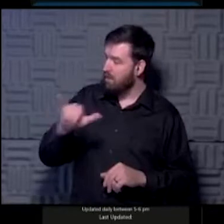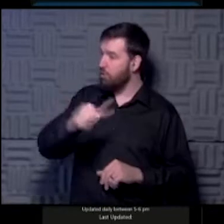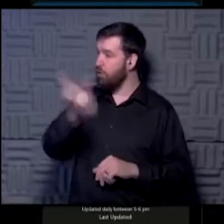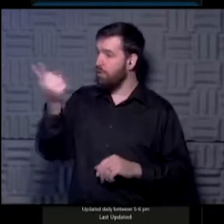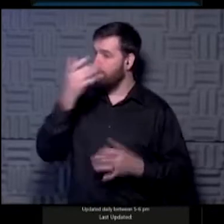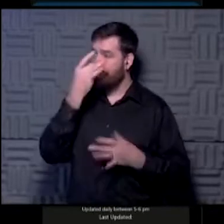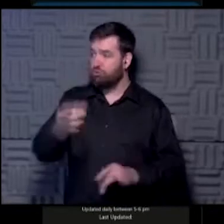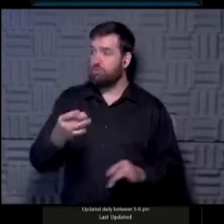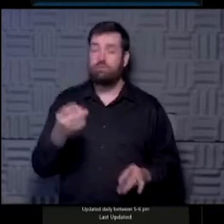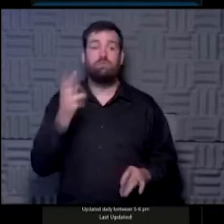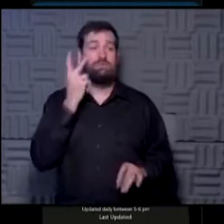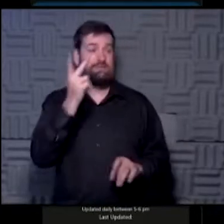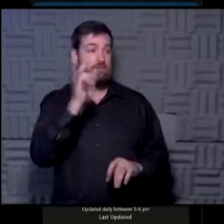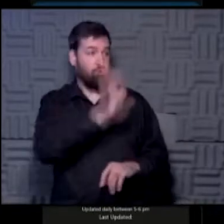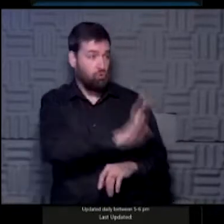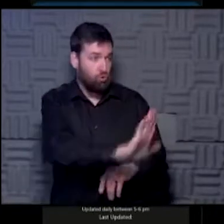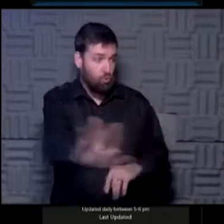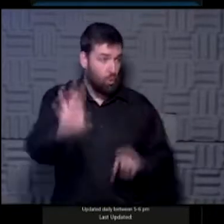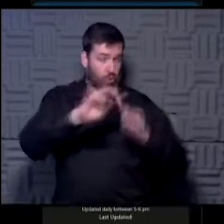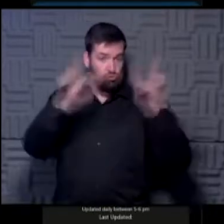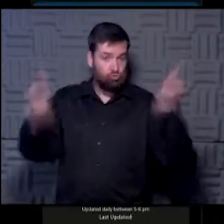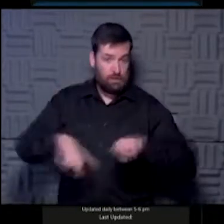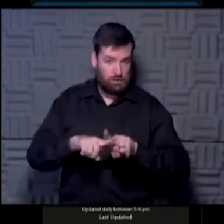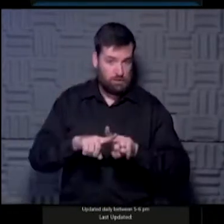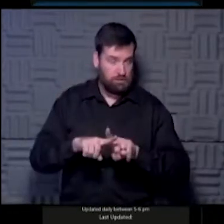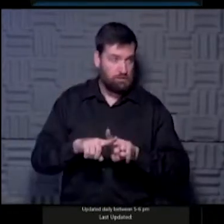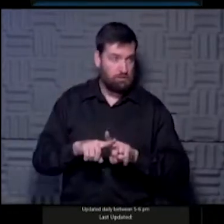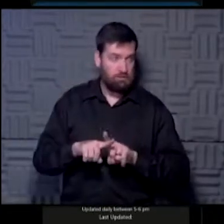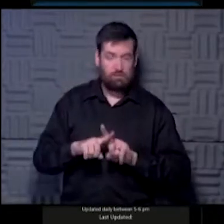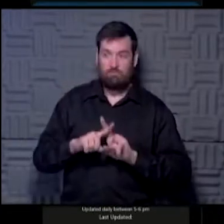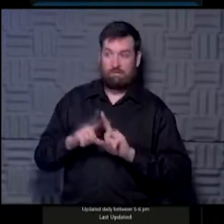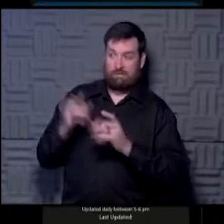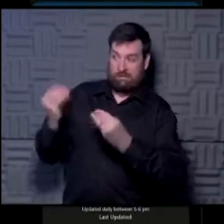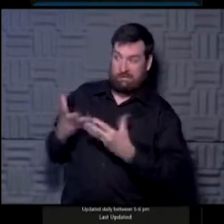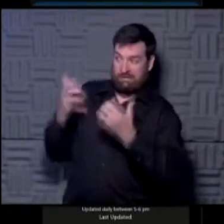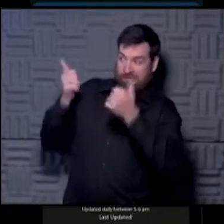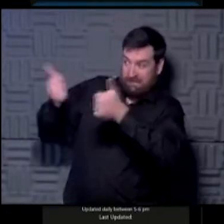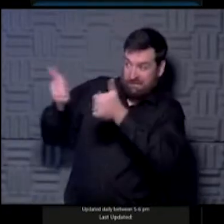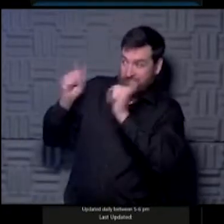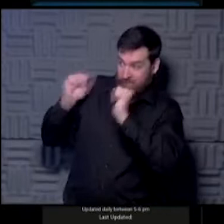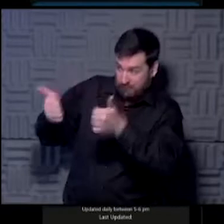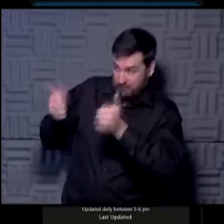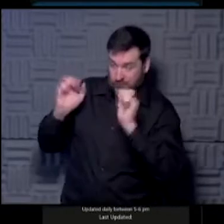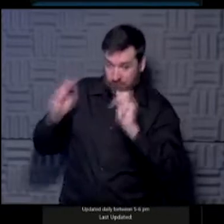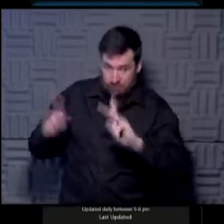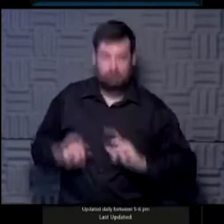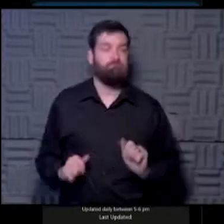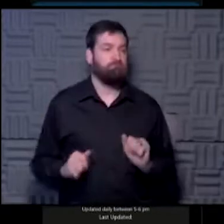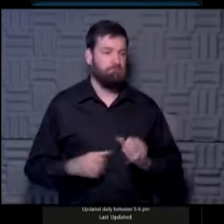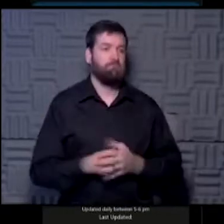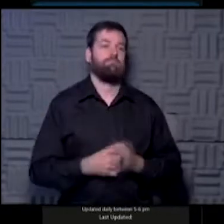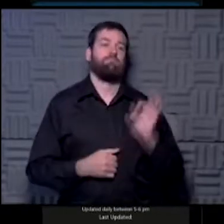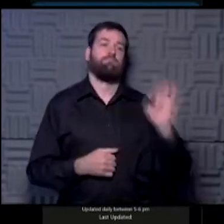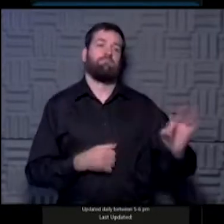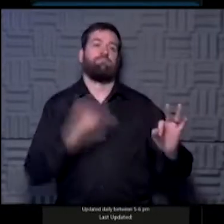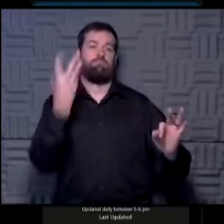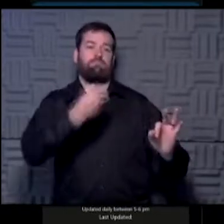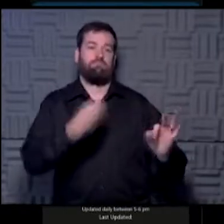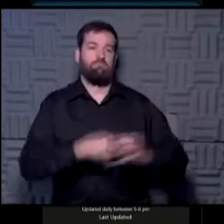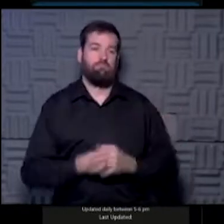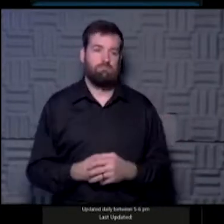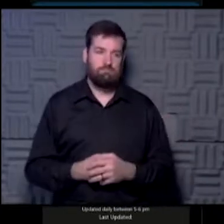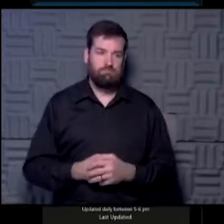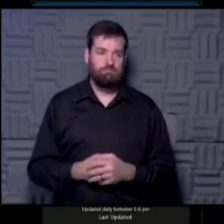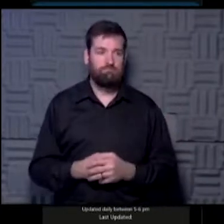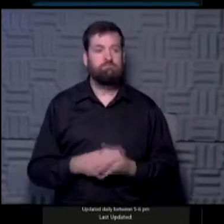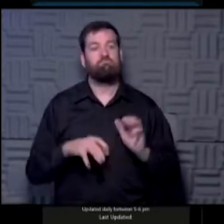think you're seeing it on your screen, and I'm getting a big thumbs up that you are. And there we go, right?